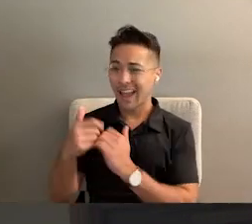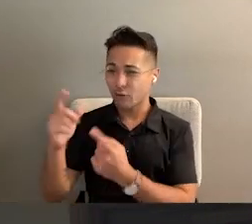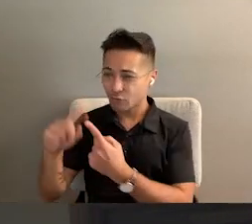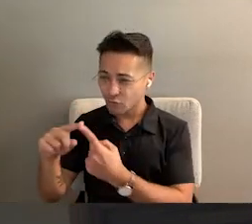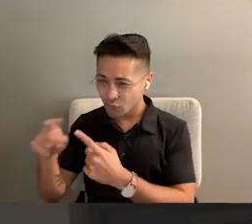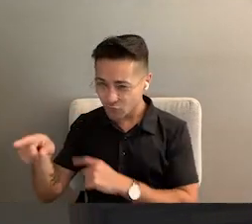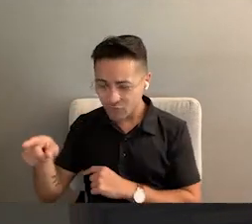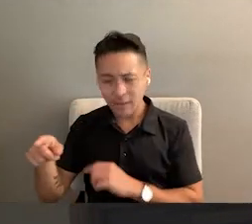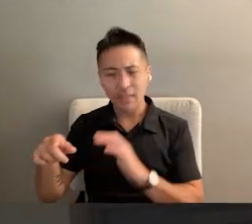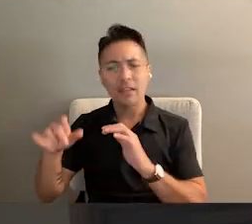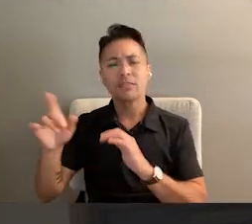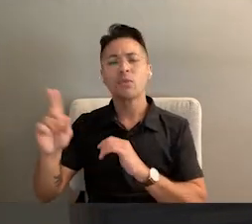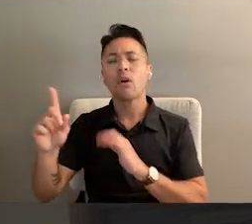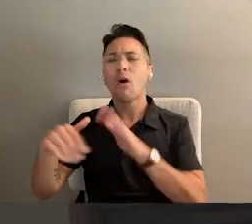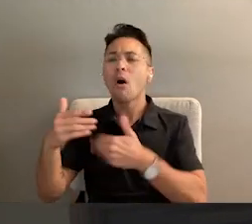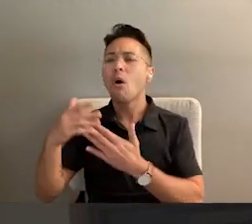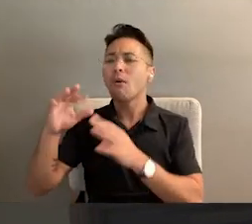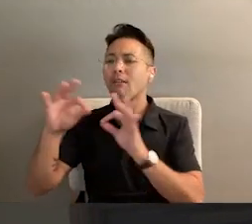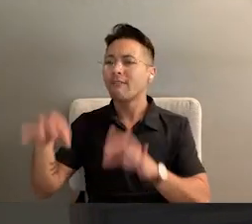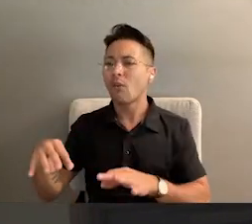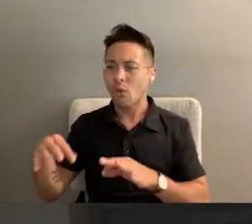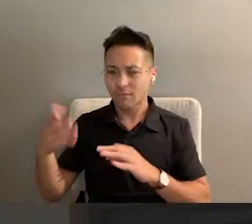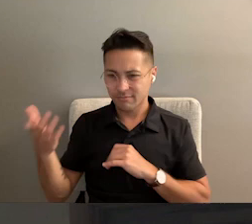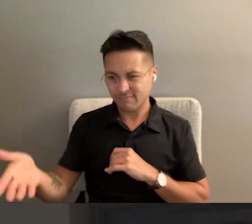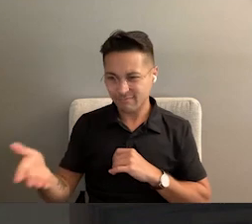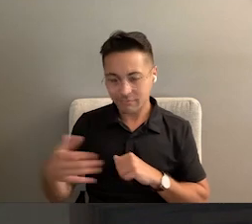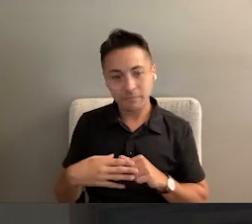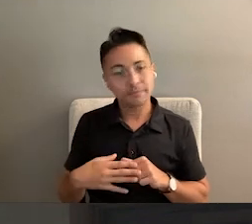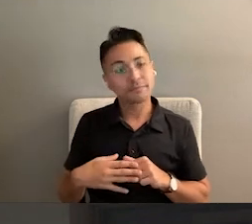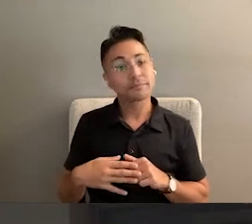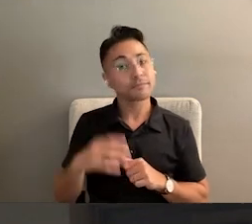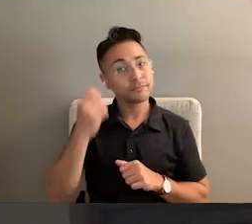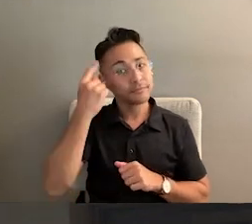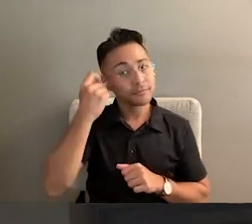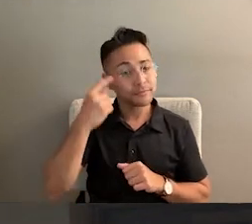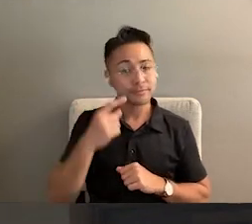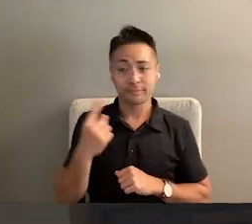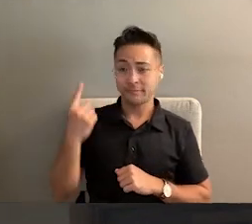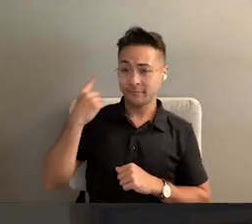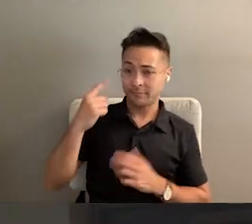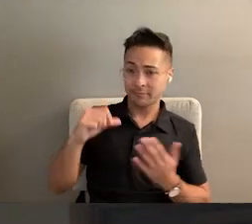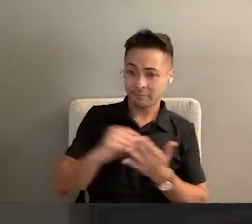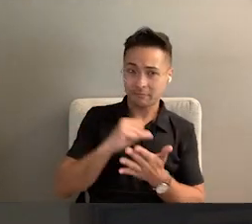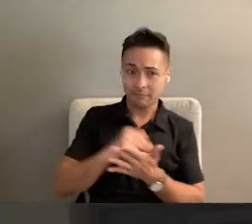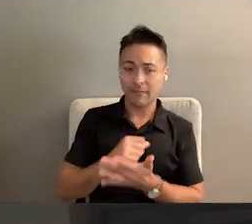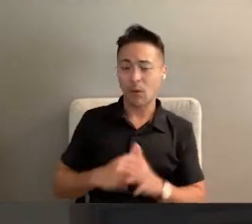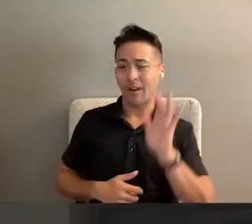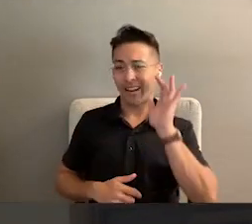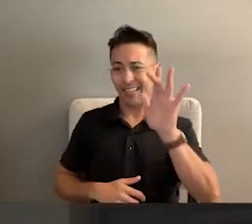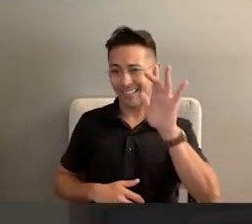okay? And the Appendix 2 How Guide is where all of your forms are housed. Now,